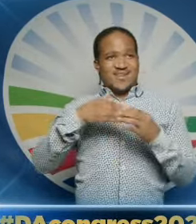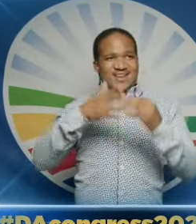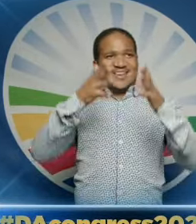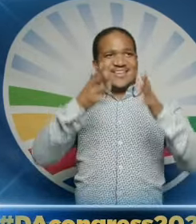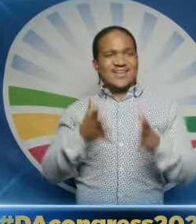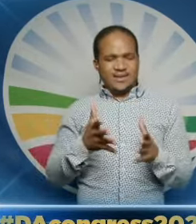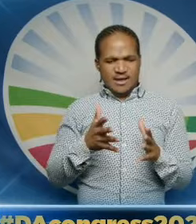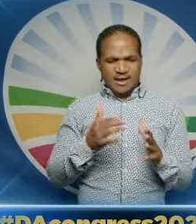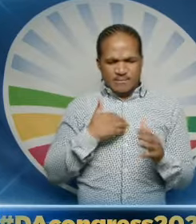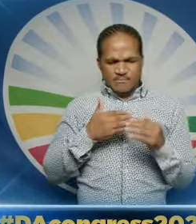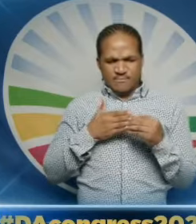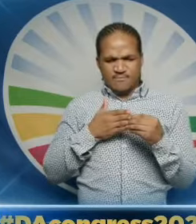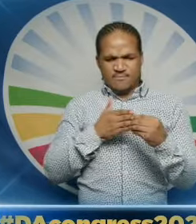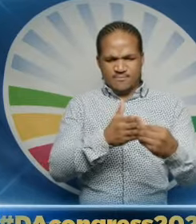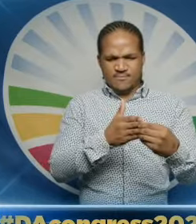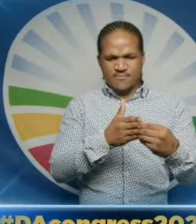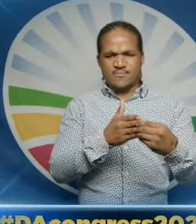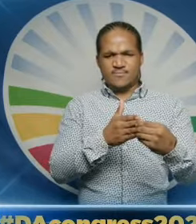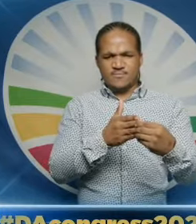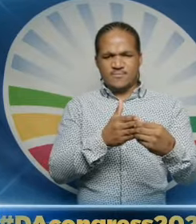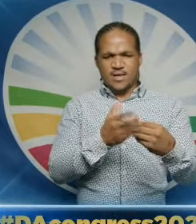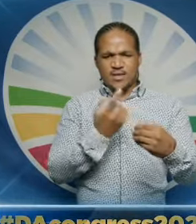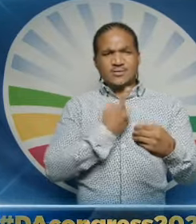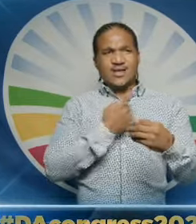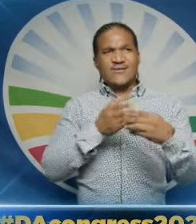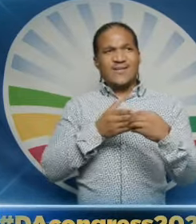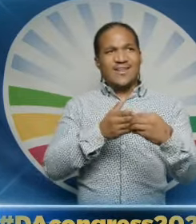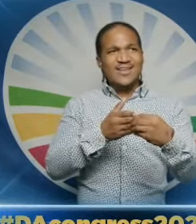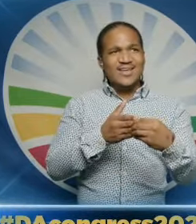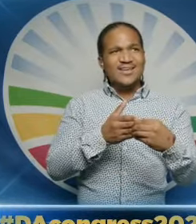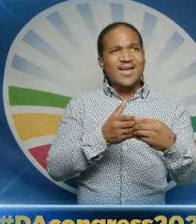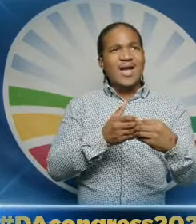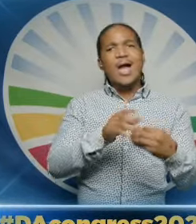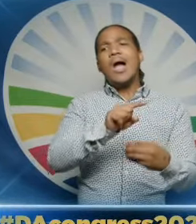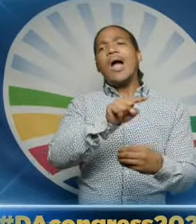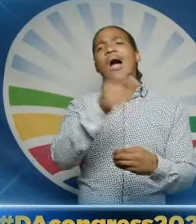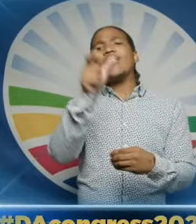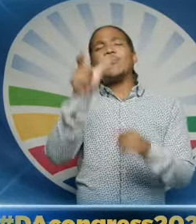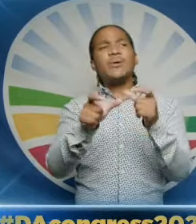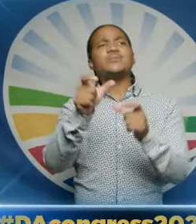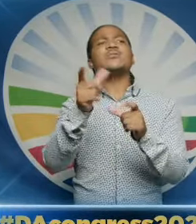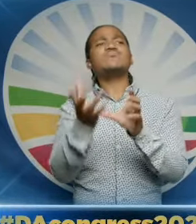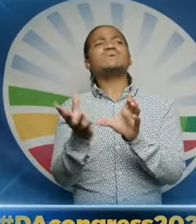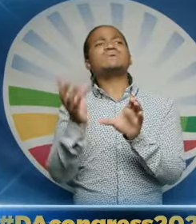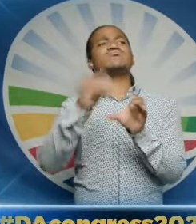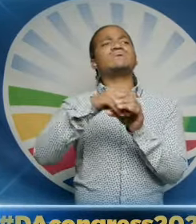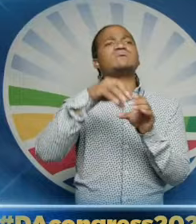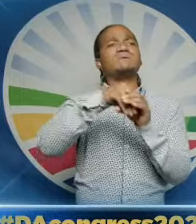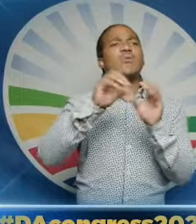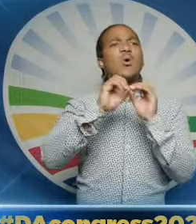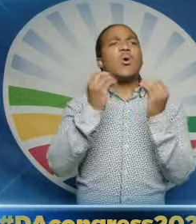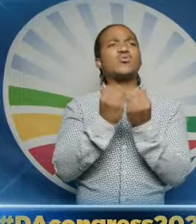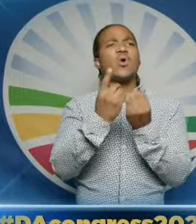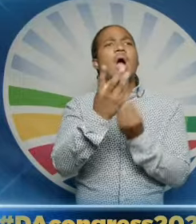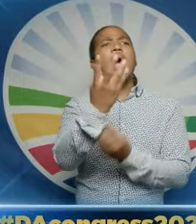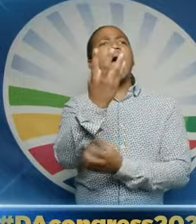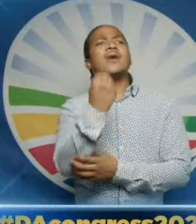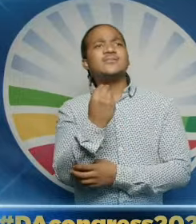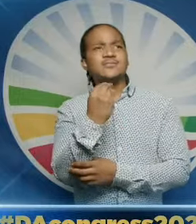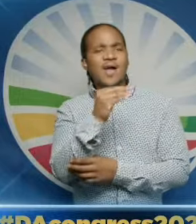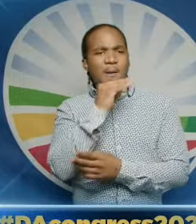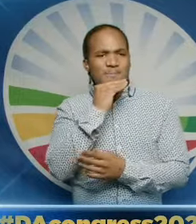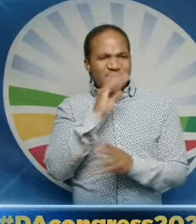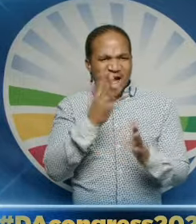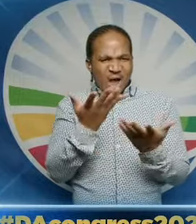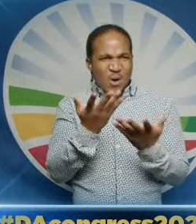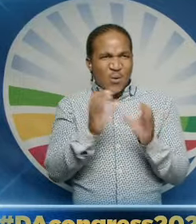are you going to, as a self-chosen leader, going to allow anybody in your organization to even ask you relevant